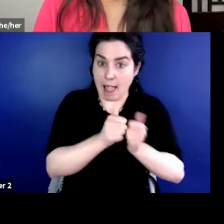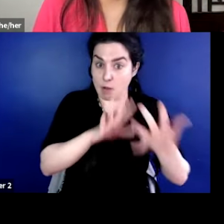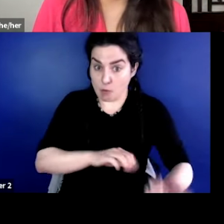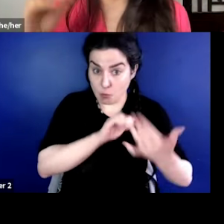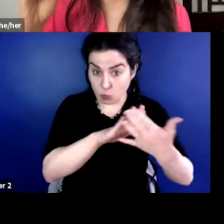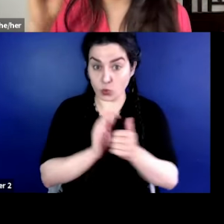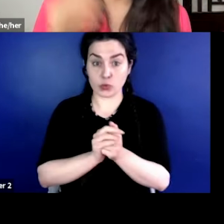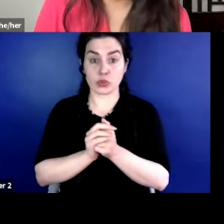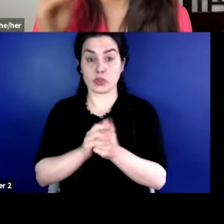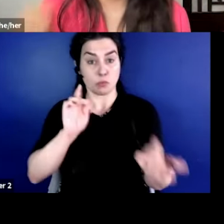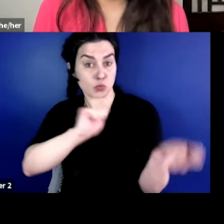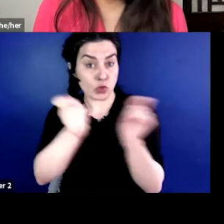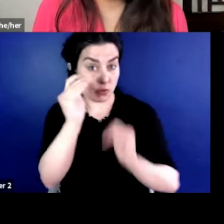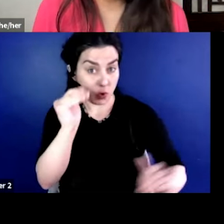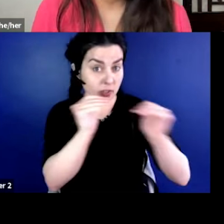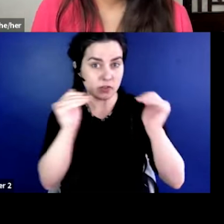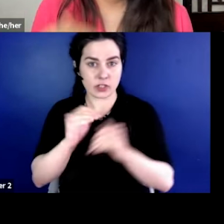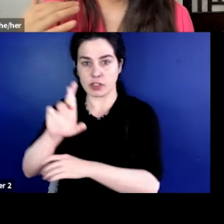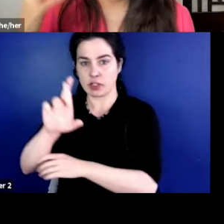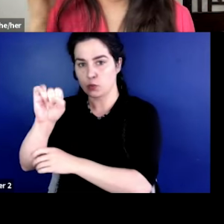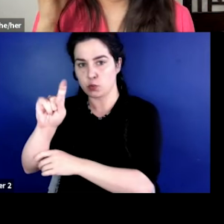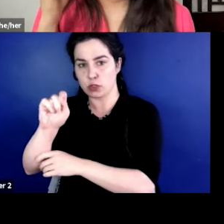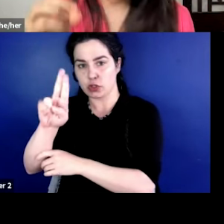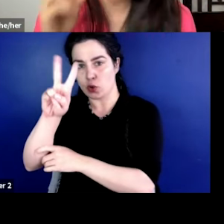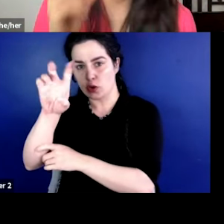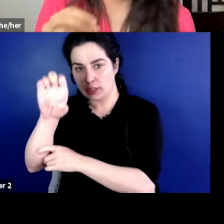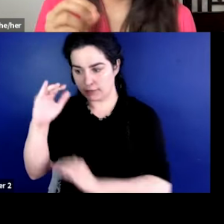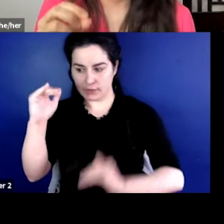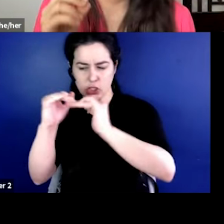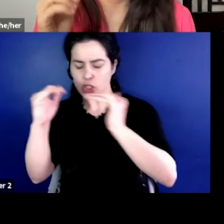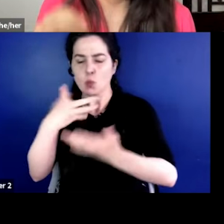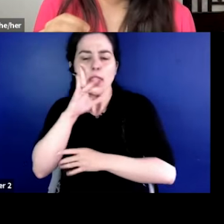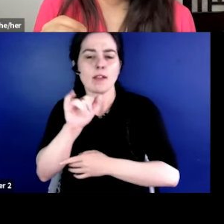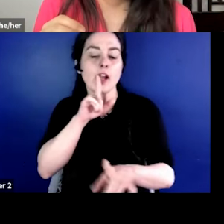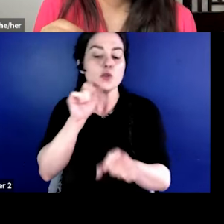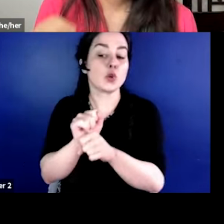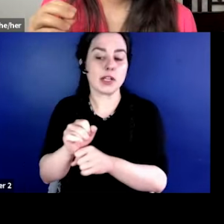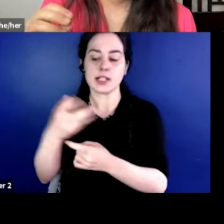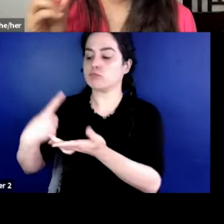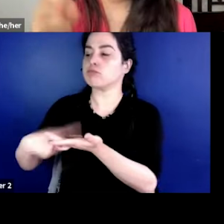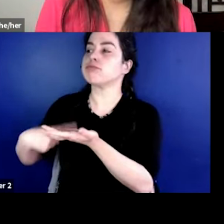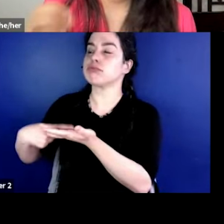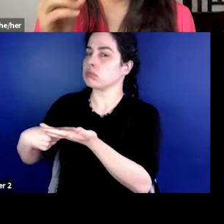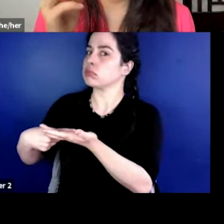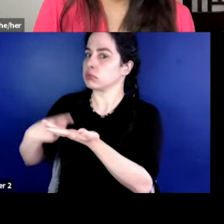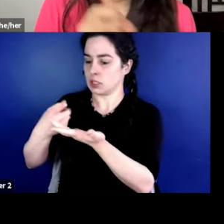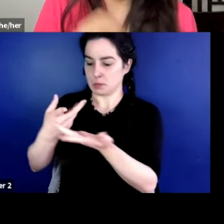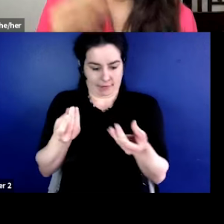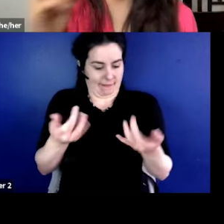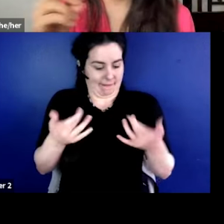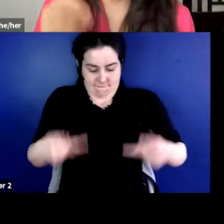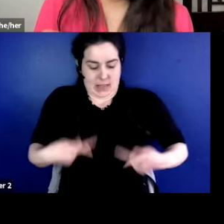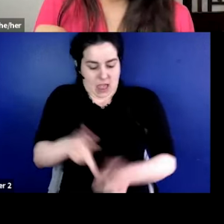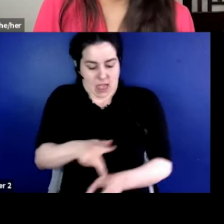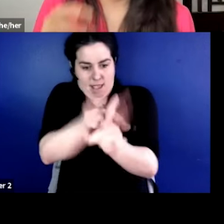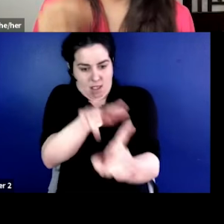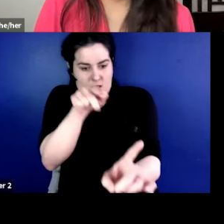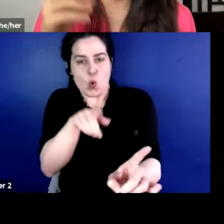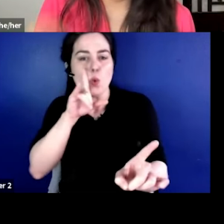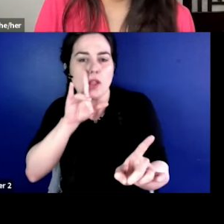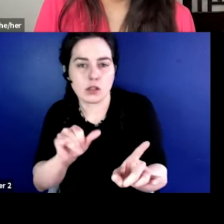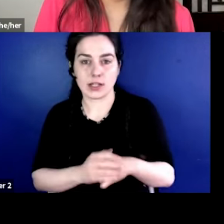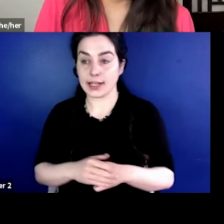justice, transformative justice? What does that look like? What does that tangibly look like was important for us. Because again, it's easy to say, let's do this,